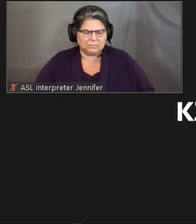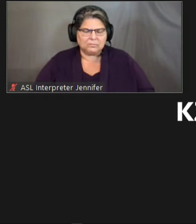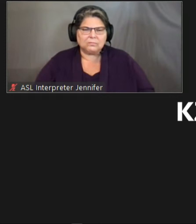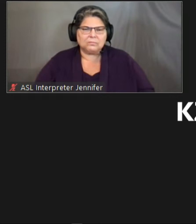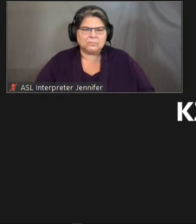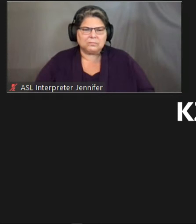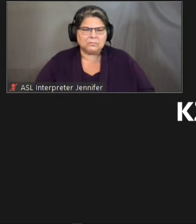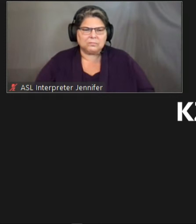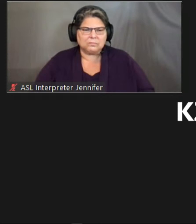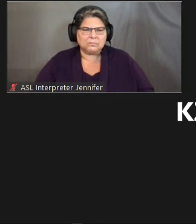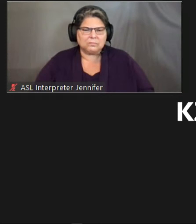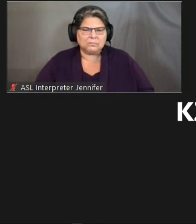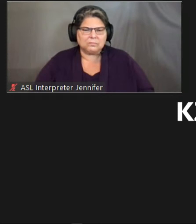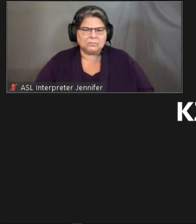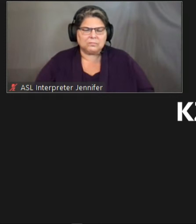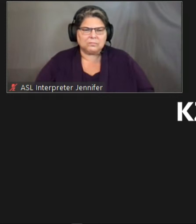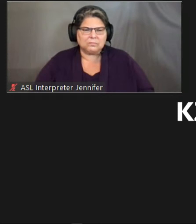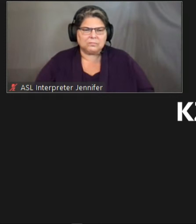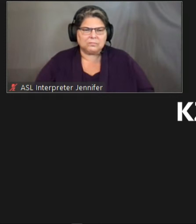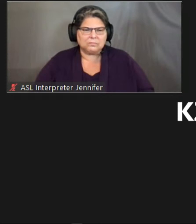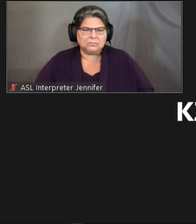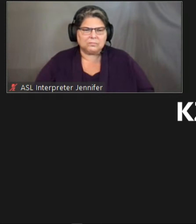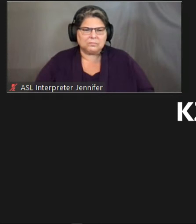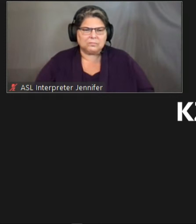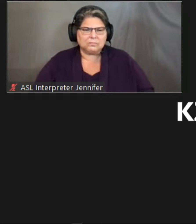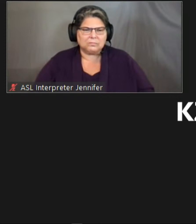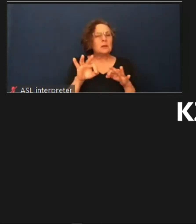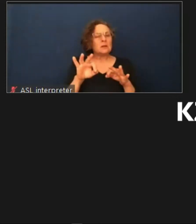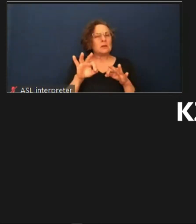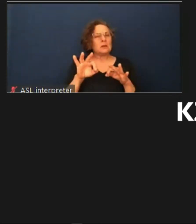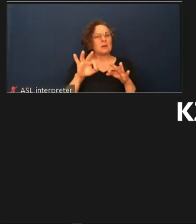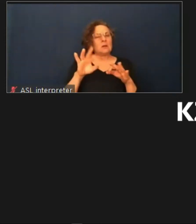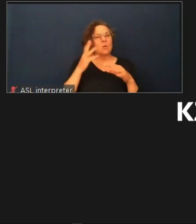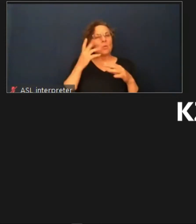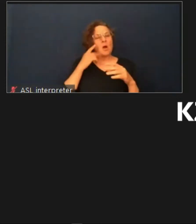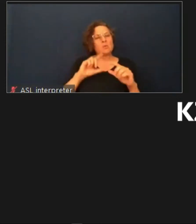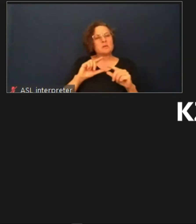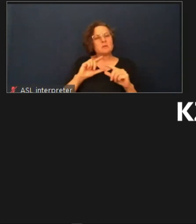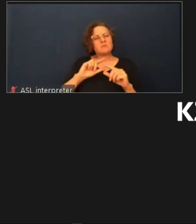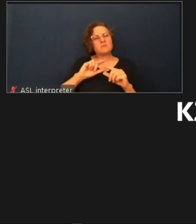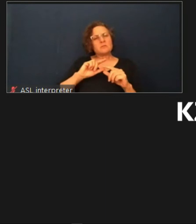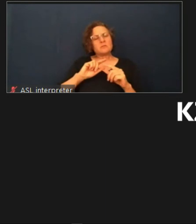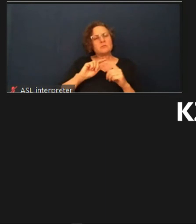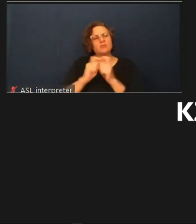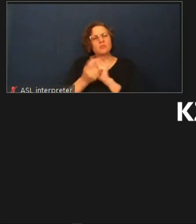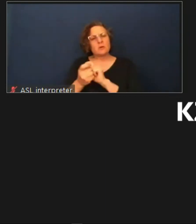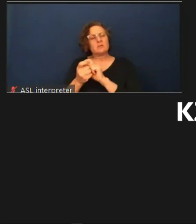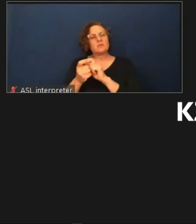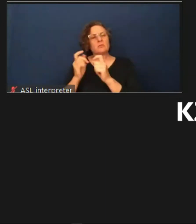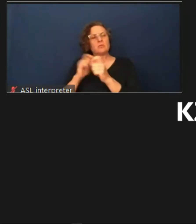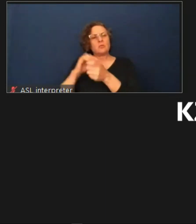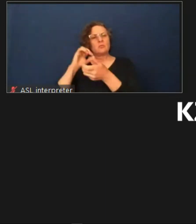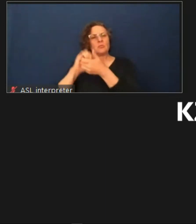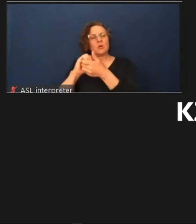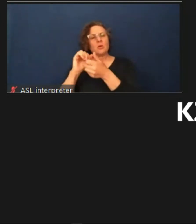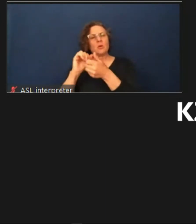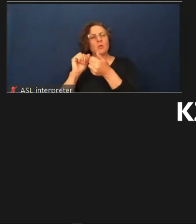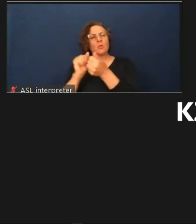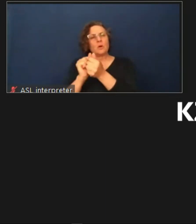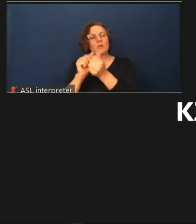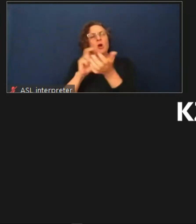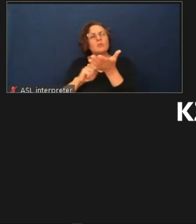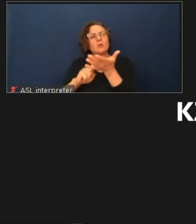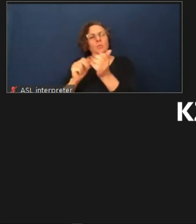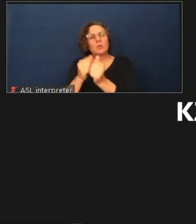listeners what is the deal with the switch to Blue Shield. You said that your partners and your providers are signing contracts with